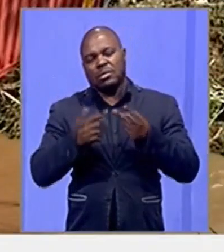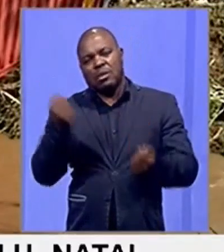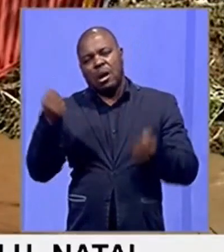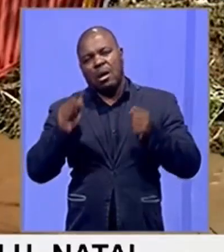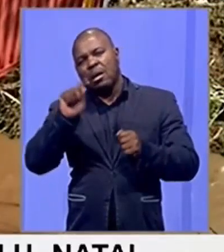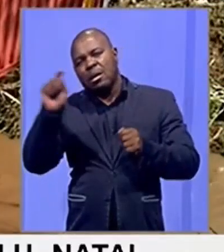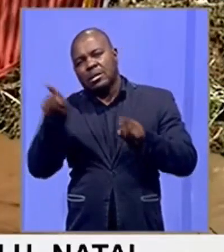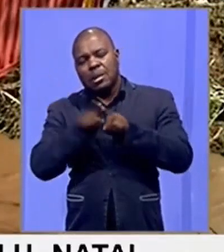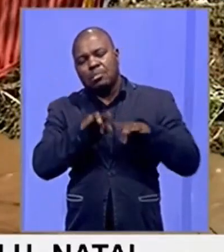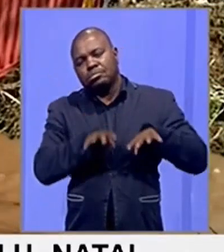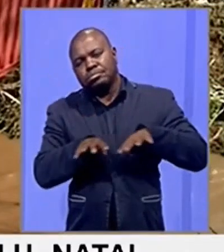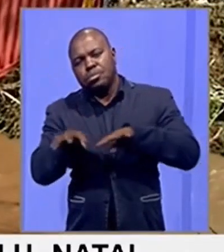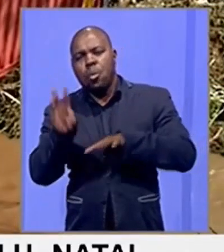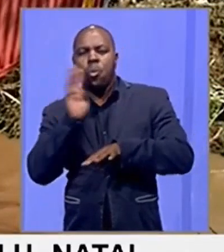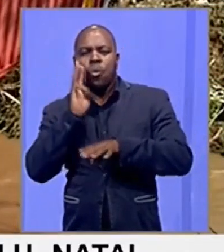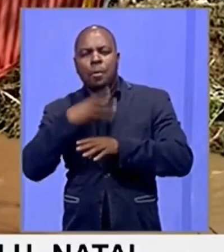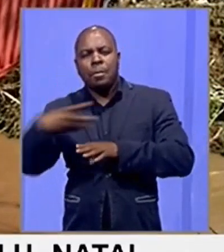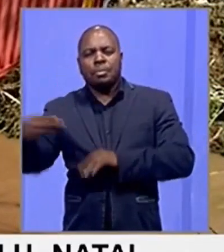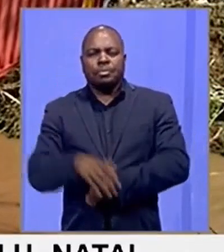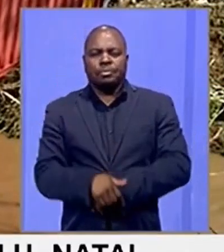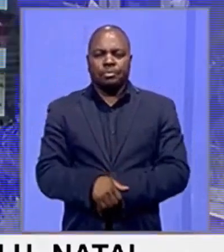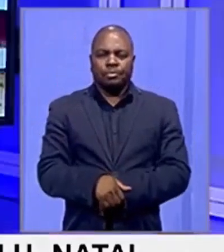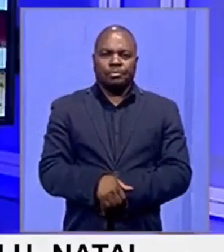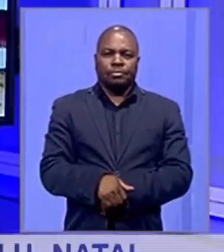hohotswe ke metsi.